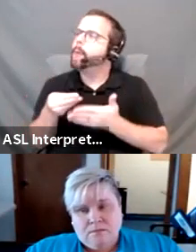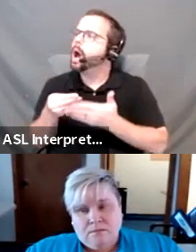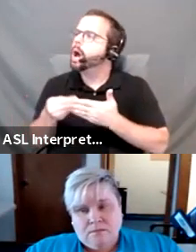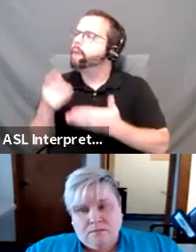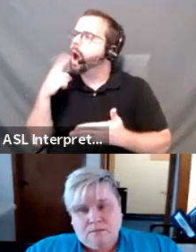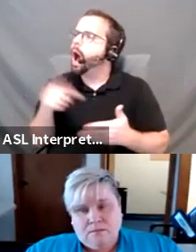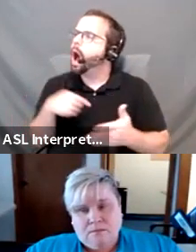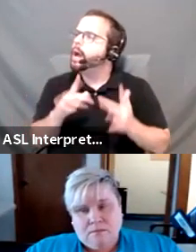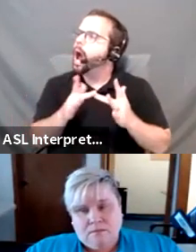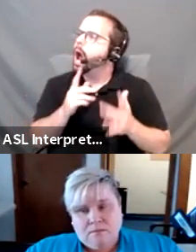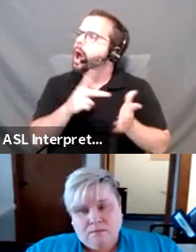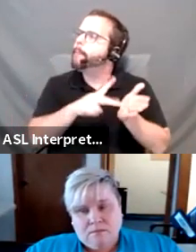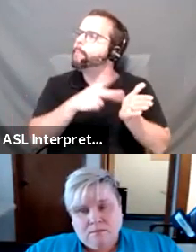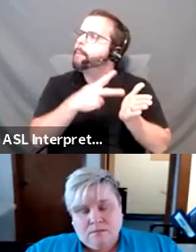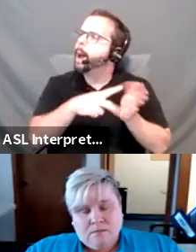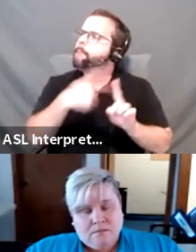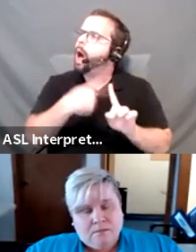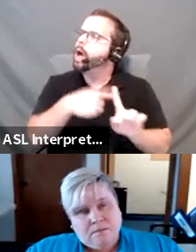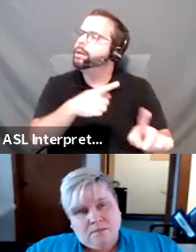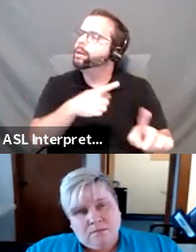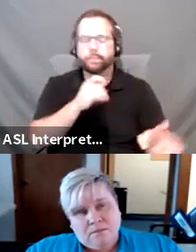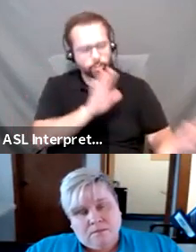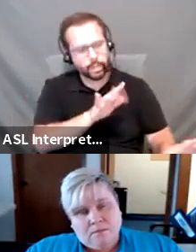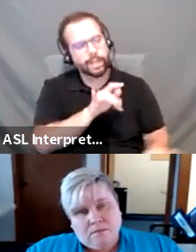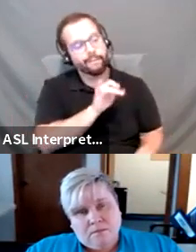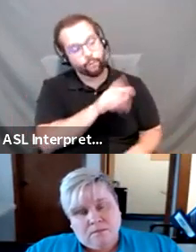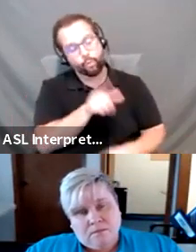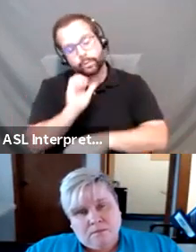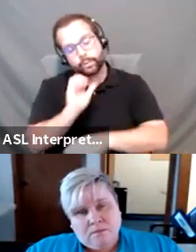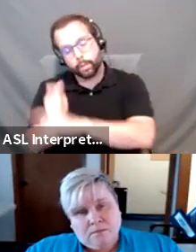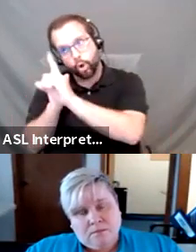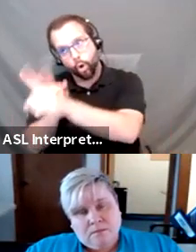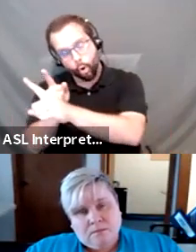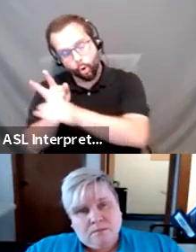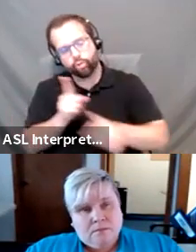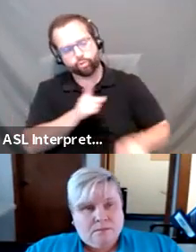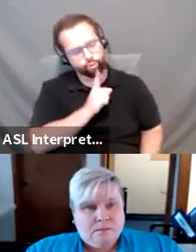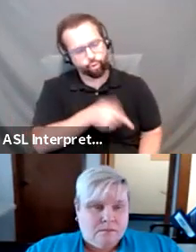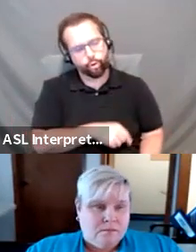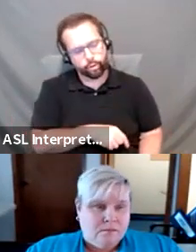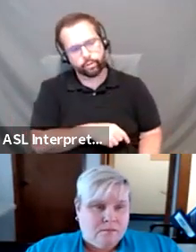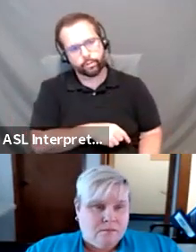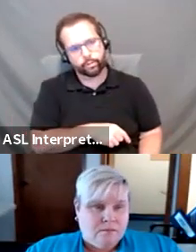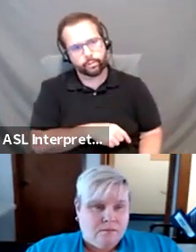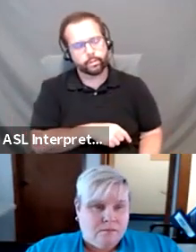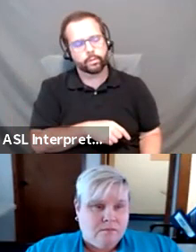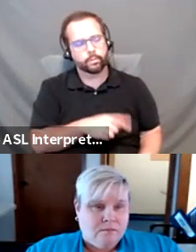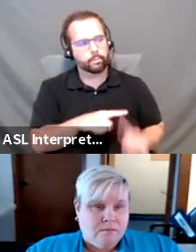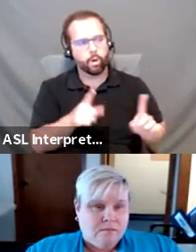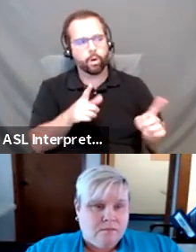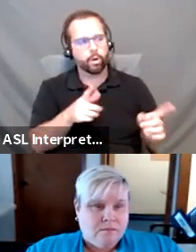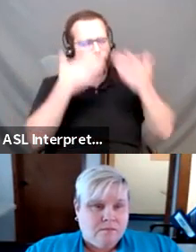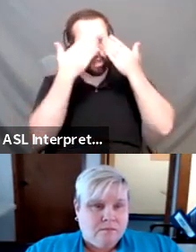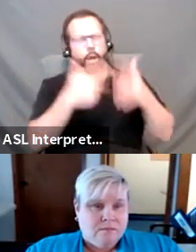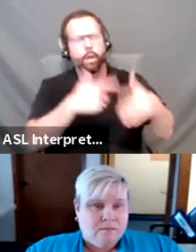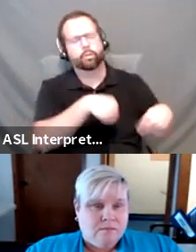It's really difficult to do. That's one of the struggles that we've had, and I'm sure that agencies that have boards of directors that are not